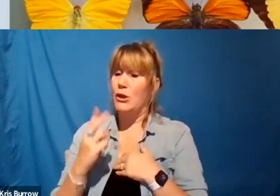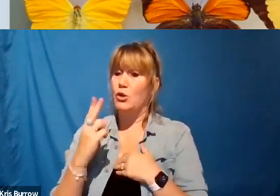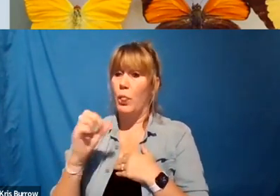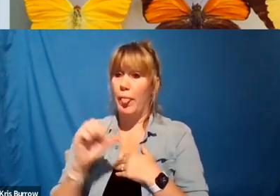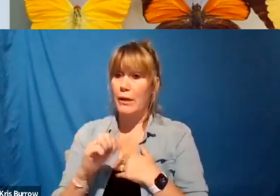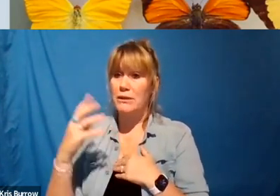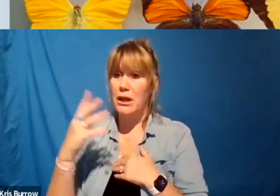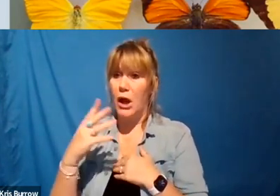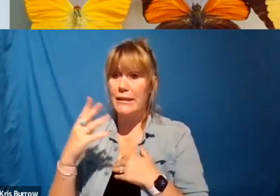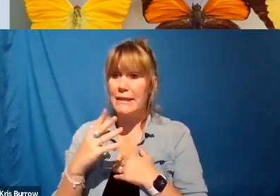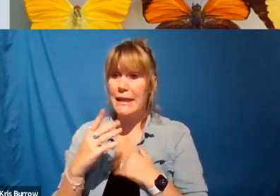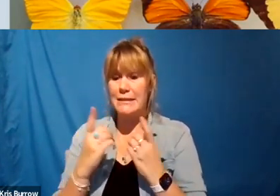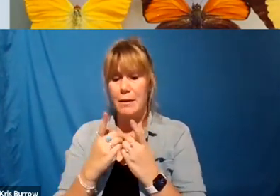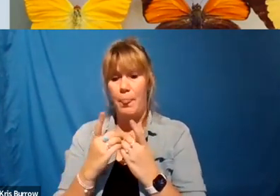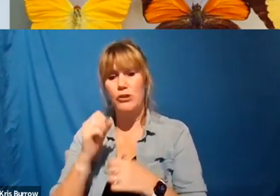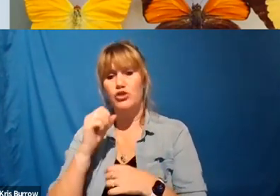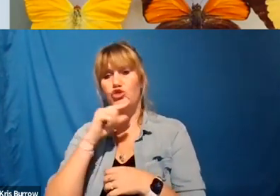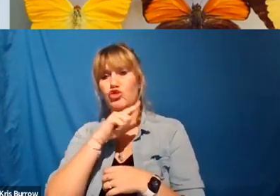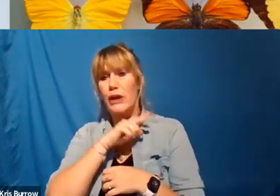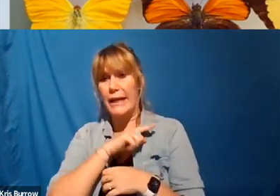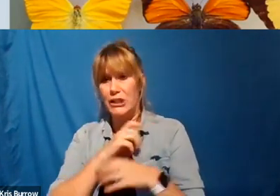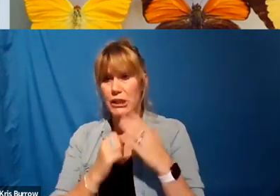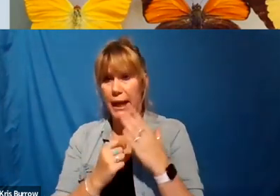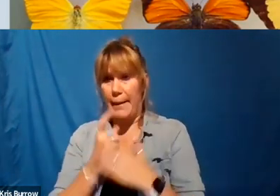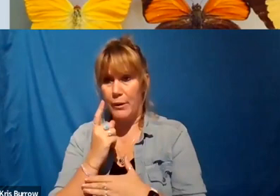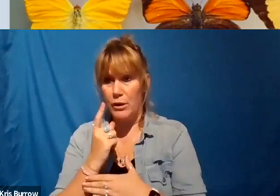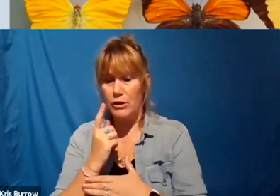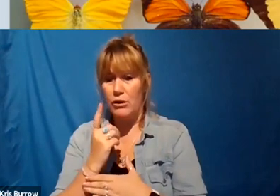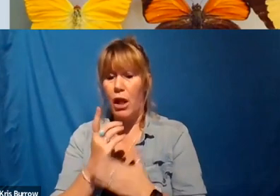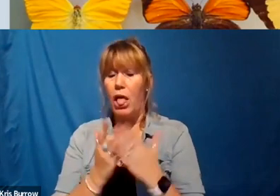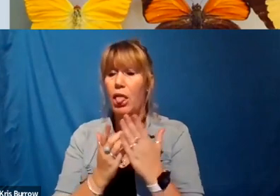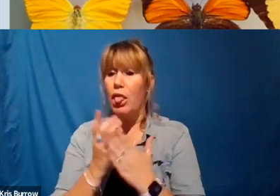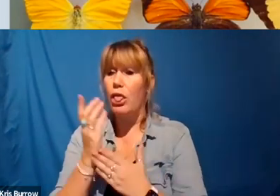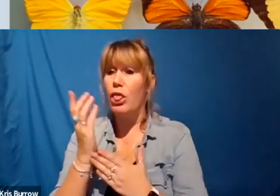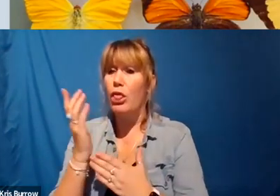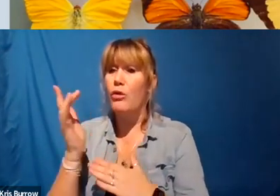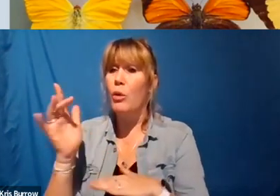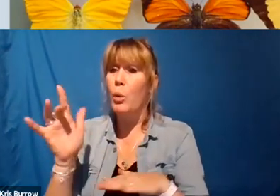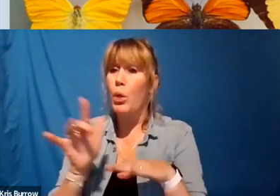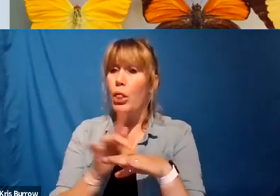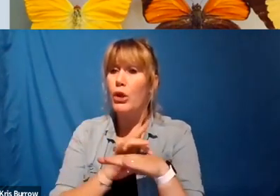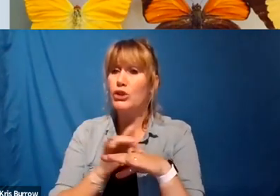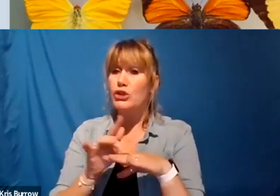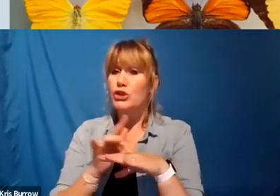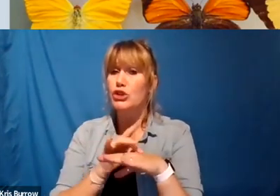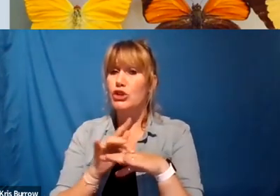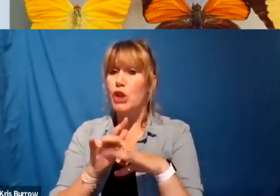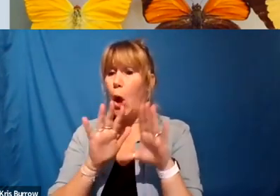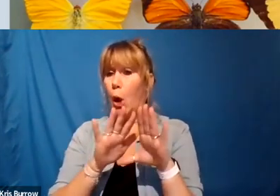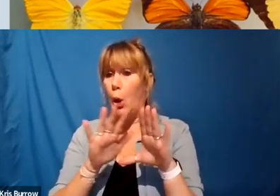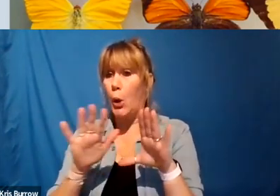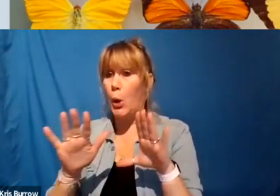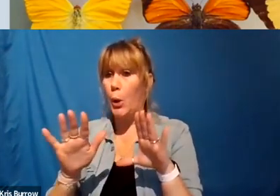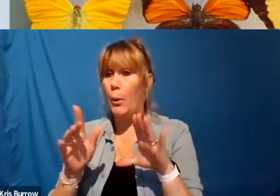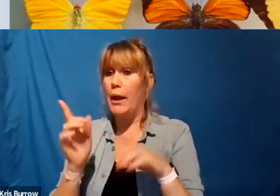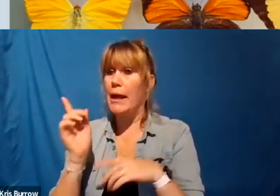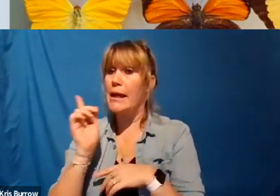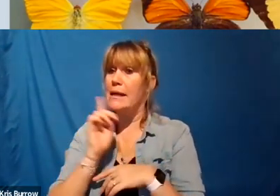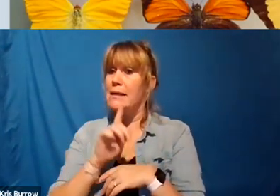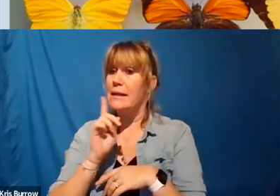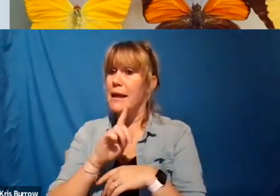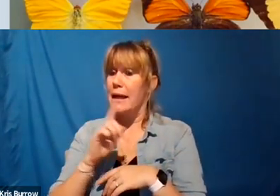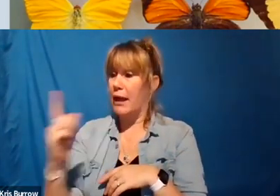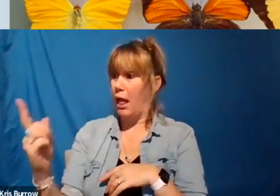something a little bit odd happened. During the show, one lady came up to me to tell me off for cruelty to